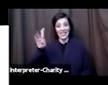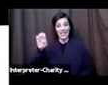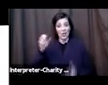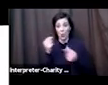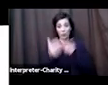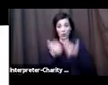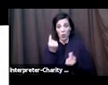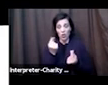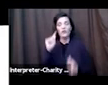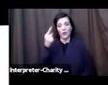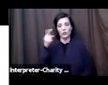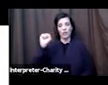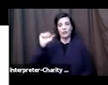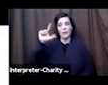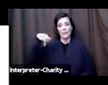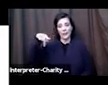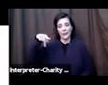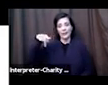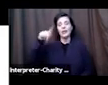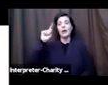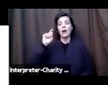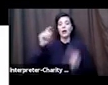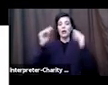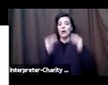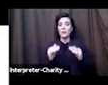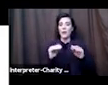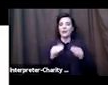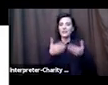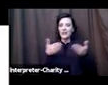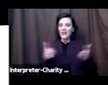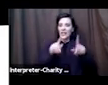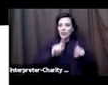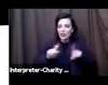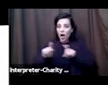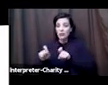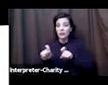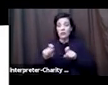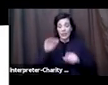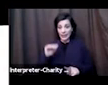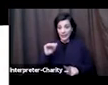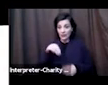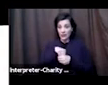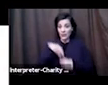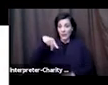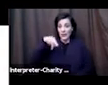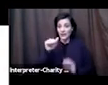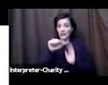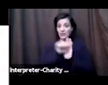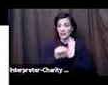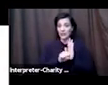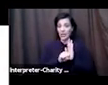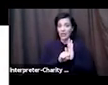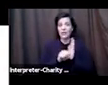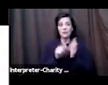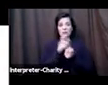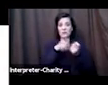SLP. Typically there's going to be device trials. Kiddos in Pennsylvania, there isn't really, for most insurances, an X